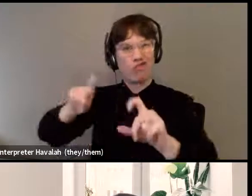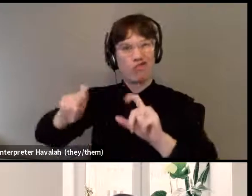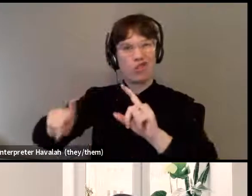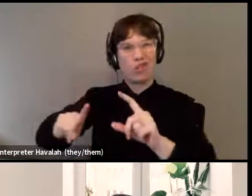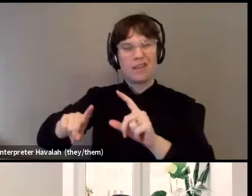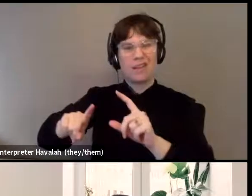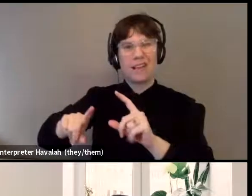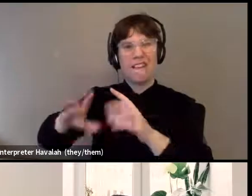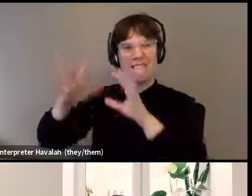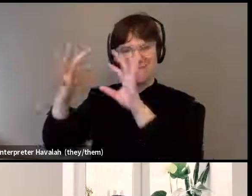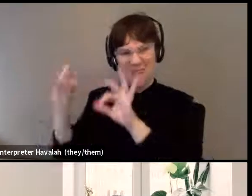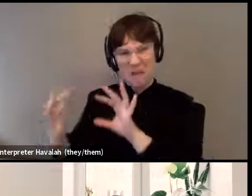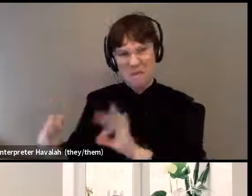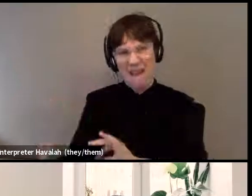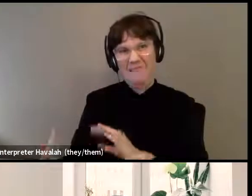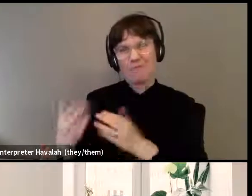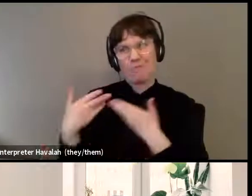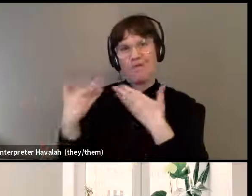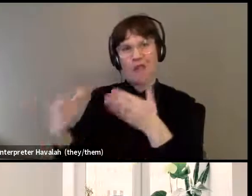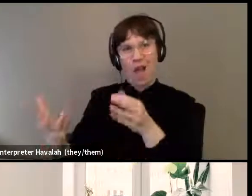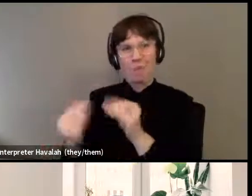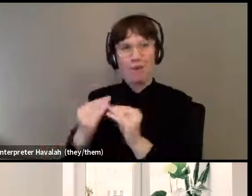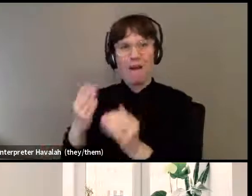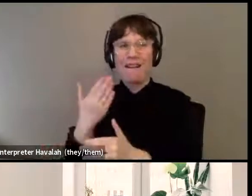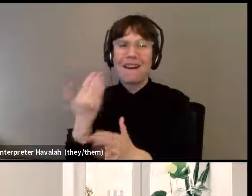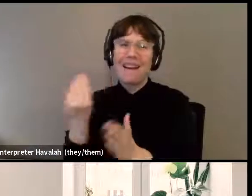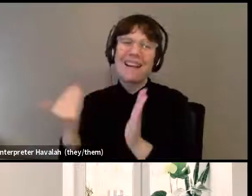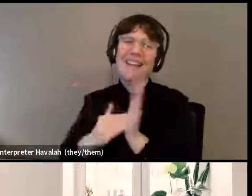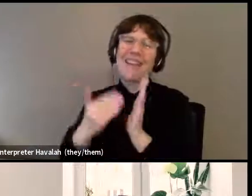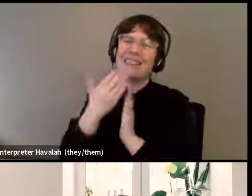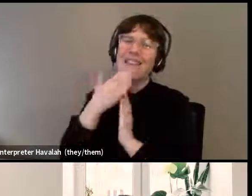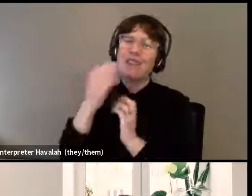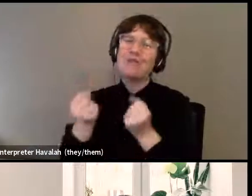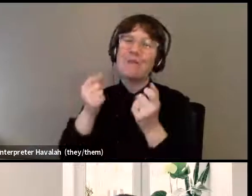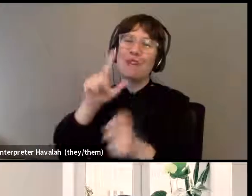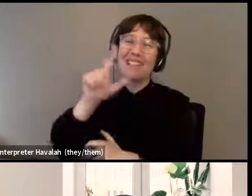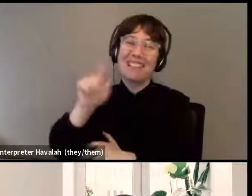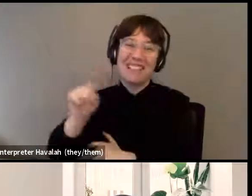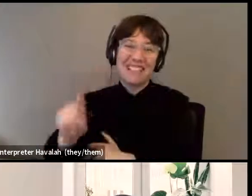provide more feedback about everything. Again, thank you so much, Liz. Thanks, guys.